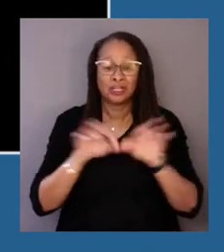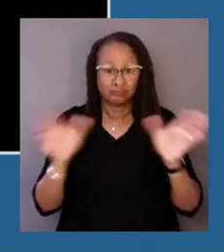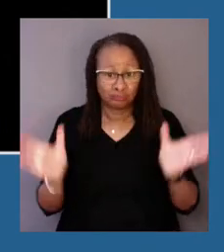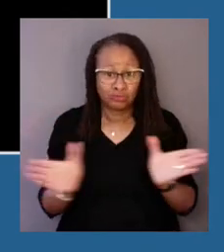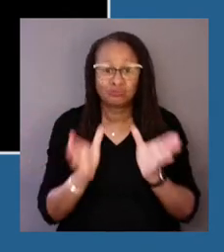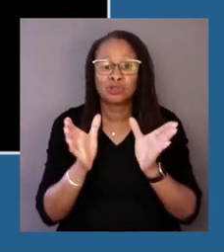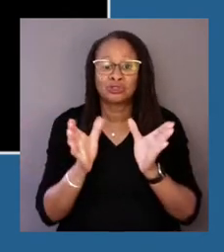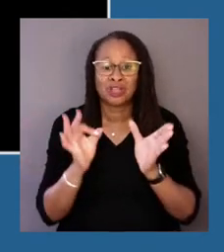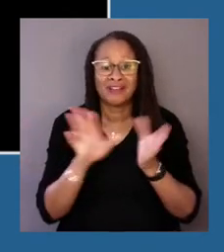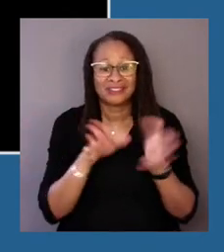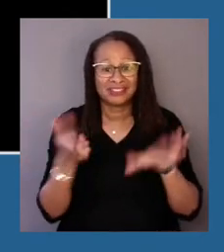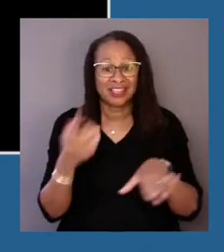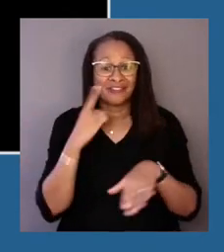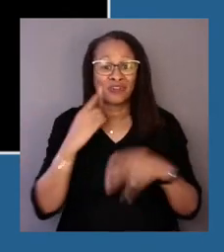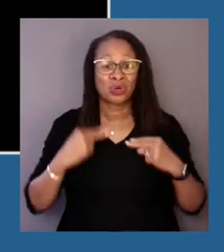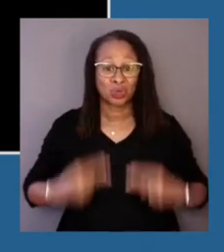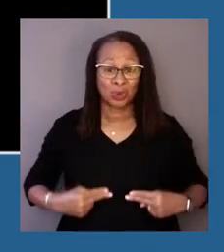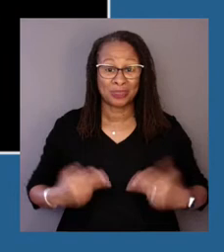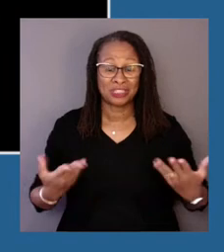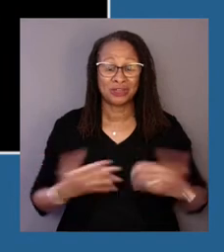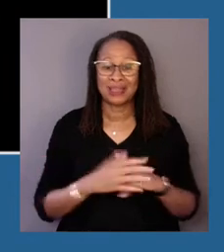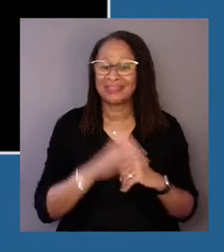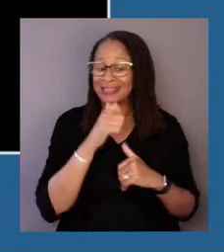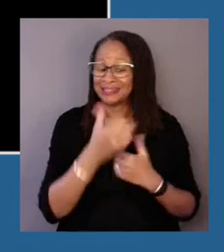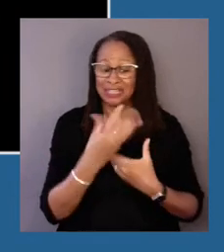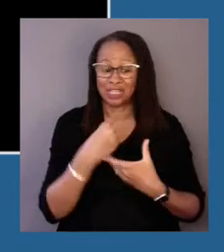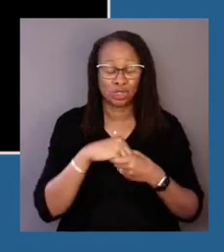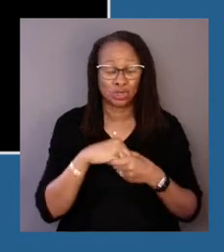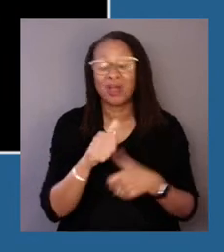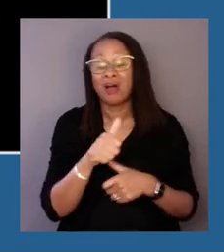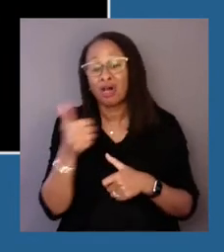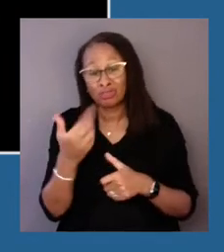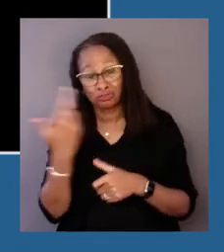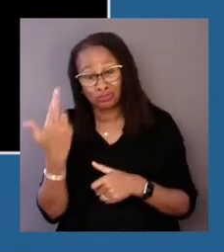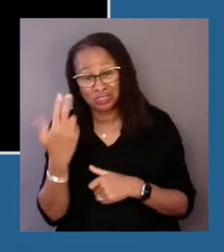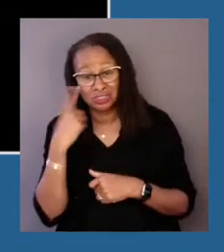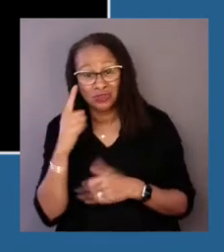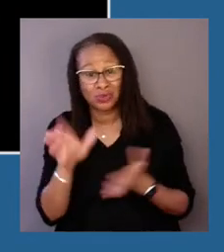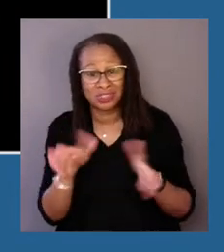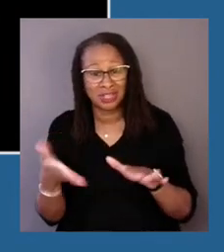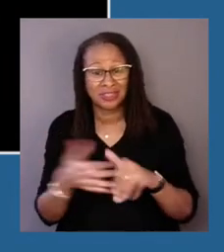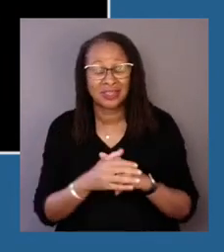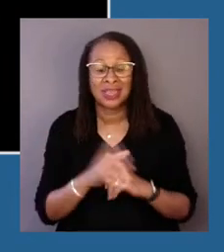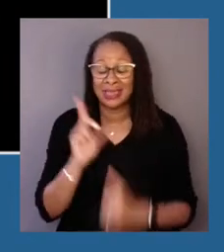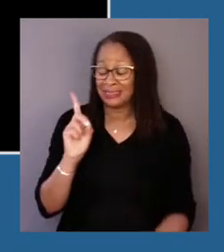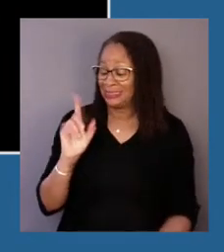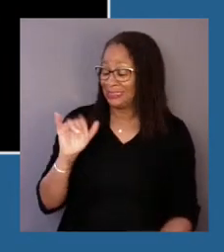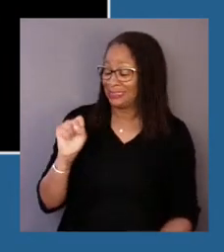profound losses. So this disinformation is